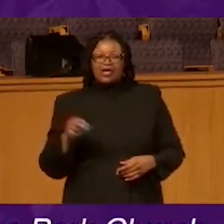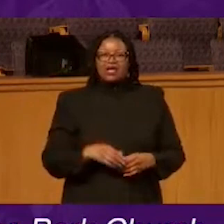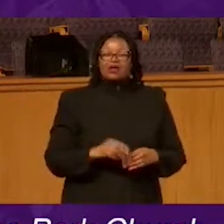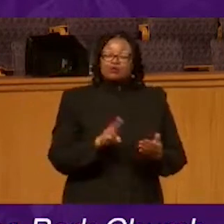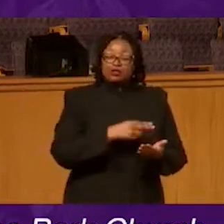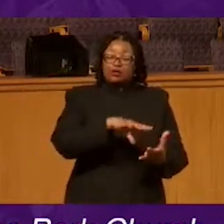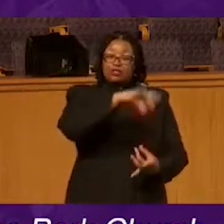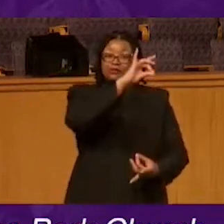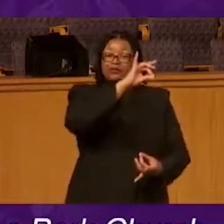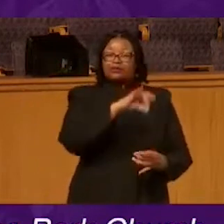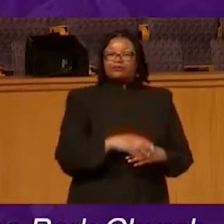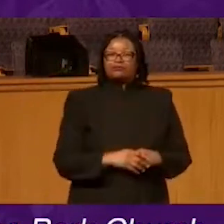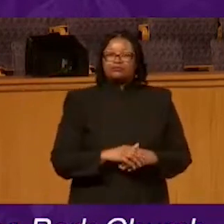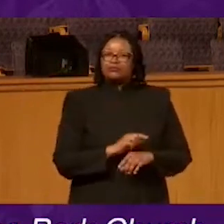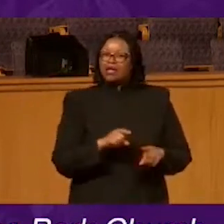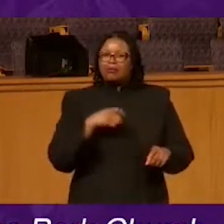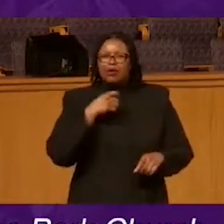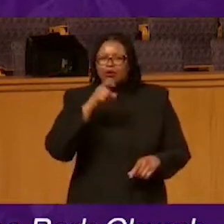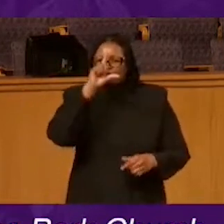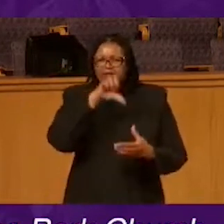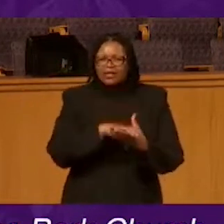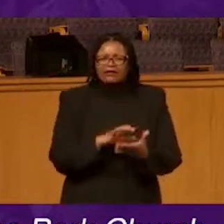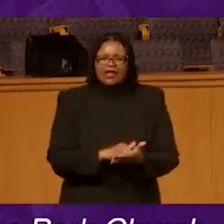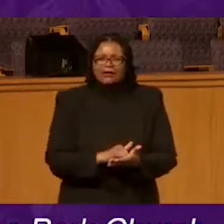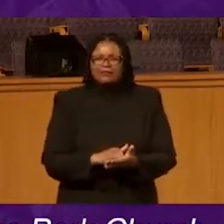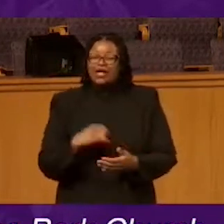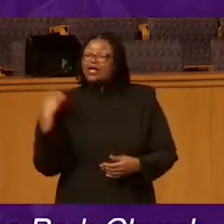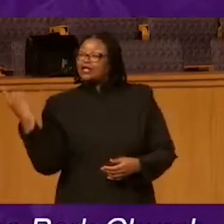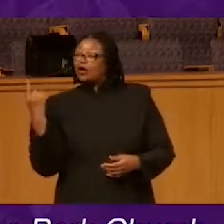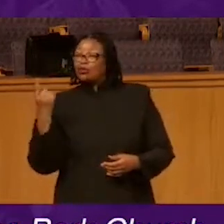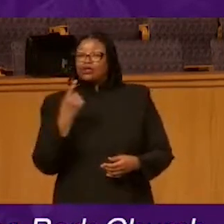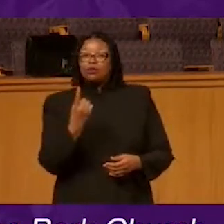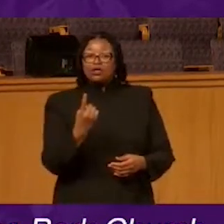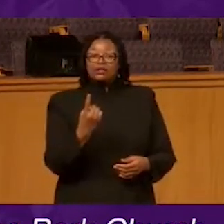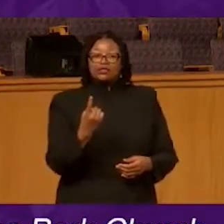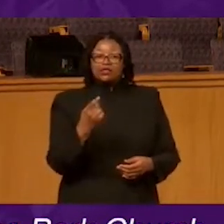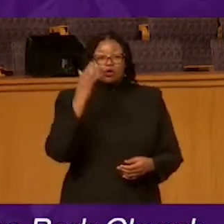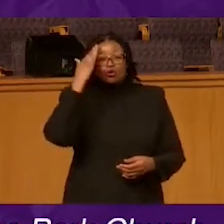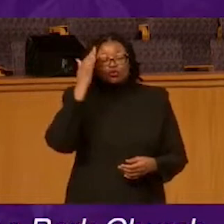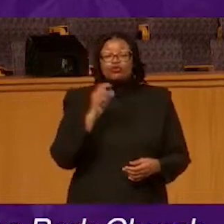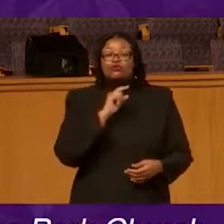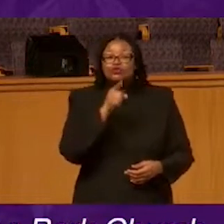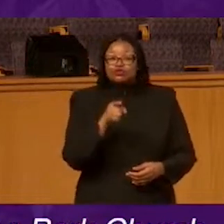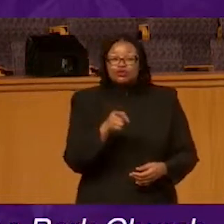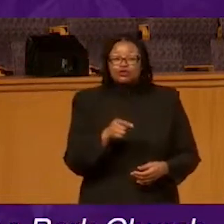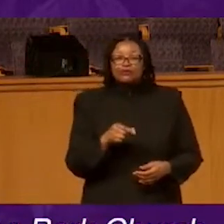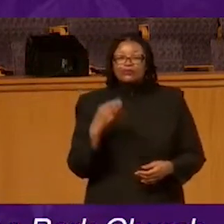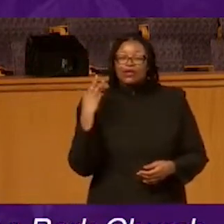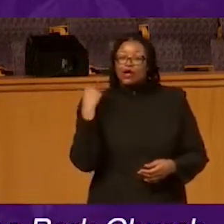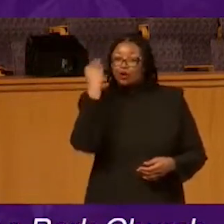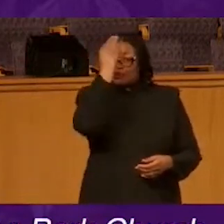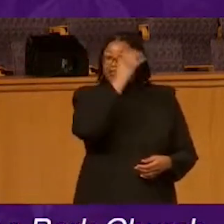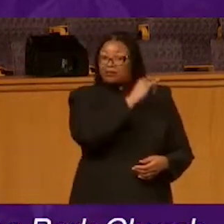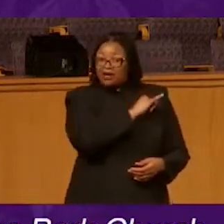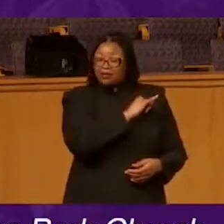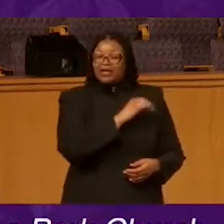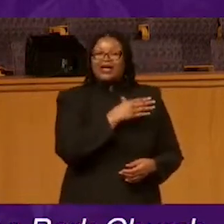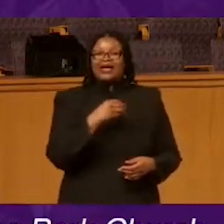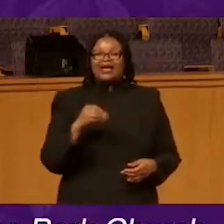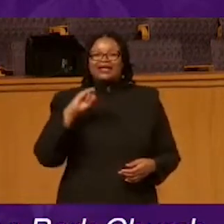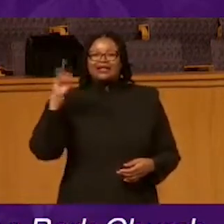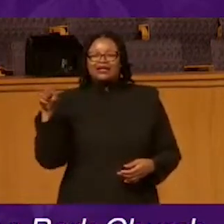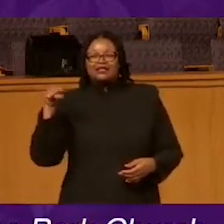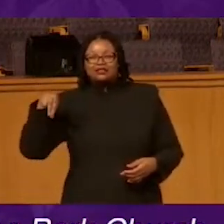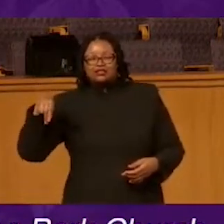But who believed that? The only ones who knew for sure were Mary and Joseph. And